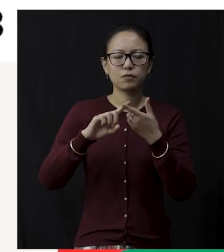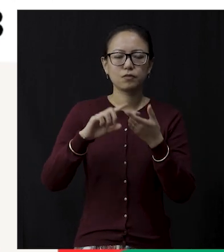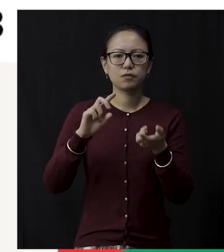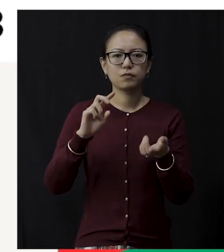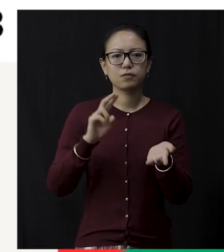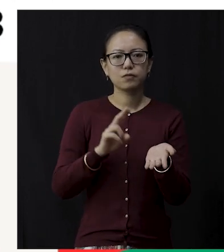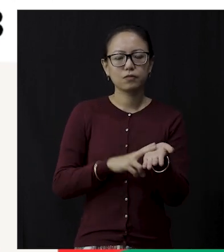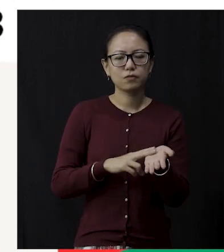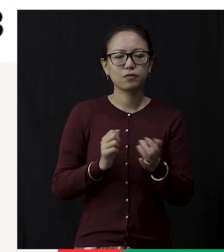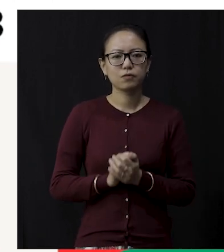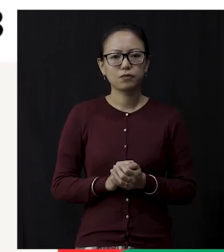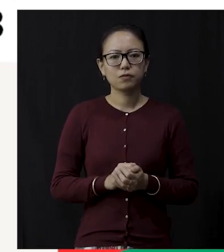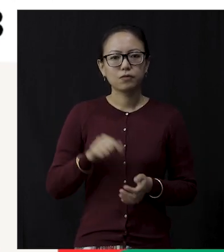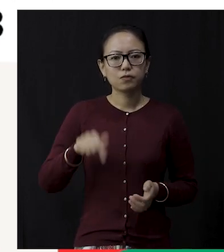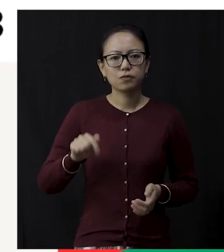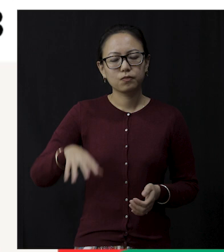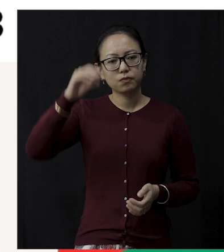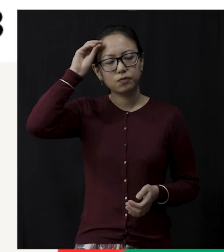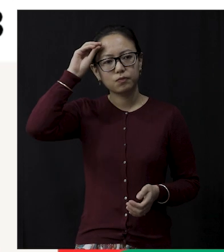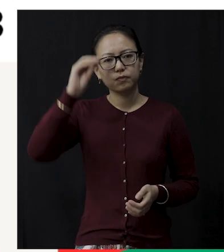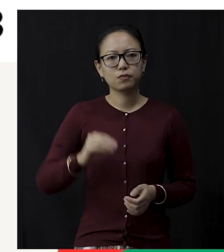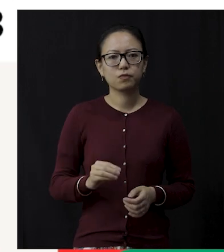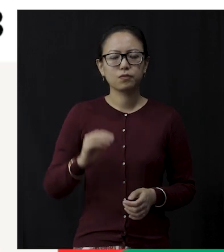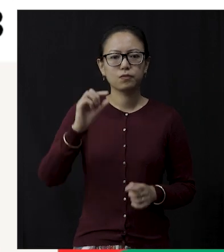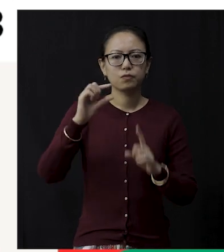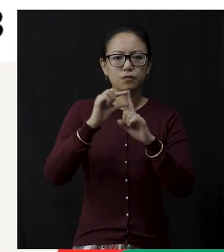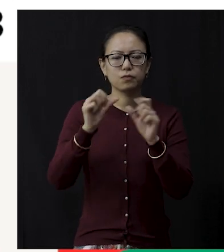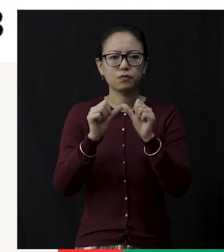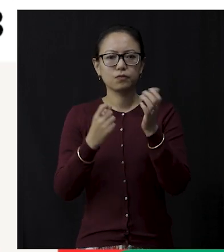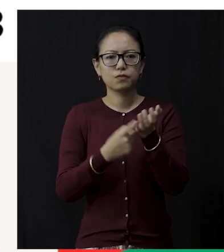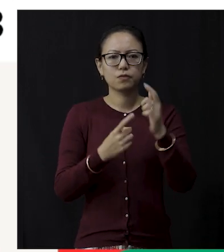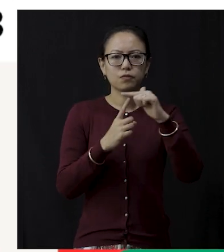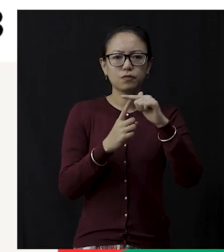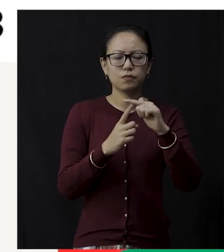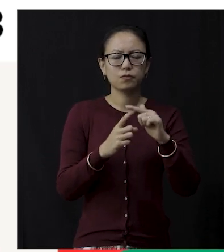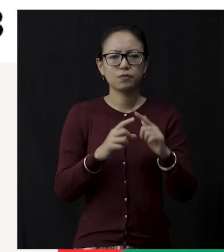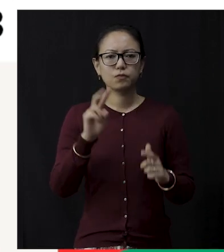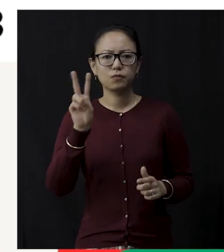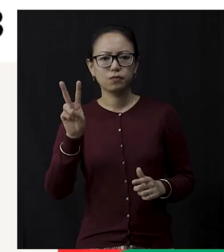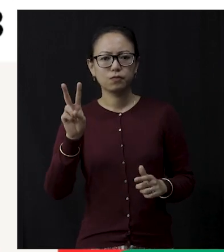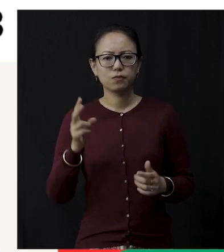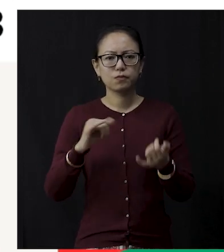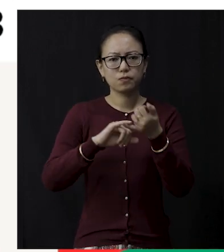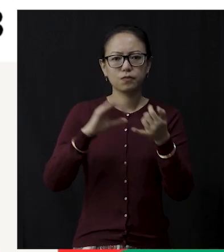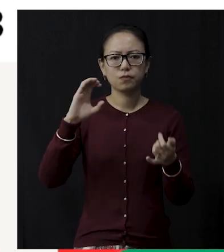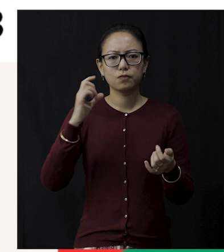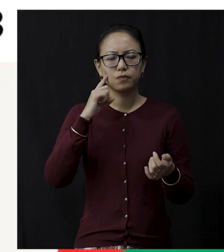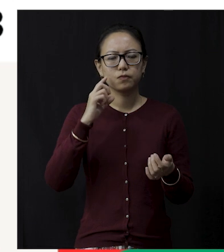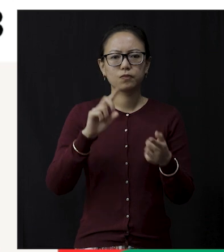Science EVS, Lesson 7 Animals Around Us. So you can all turn to